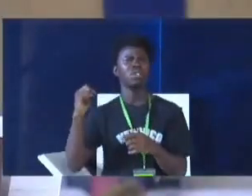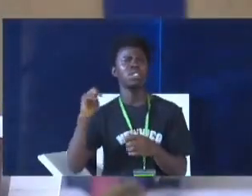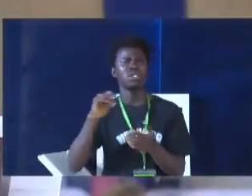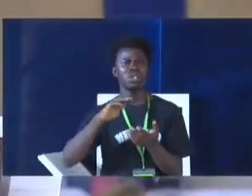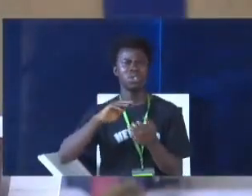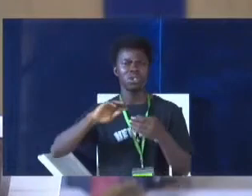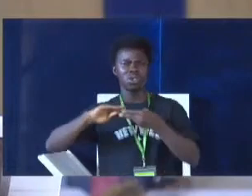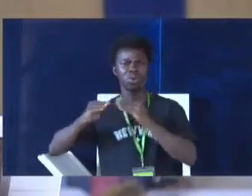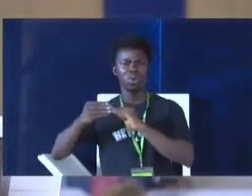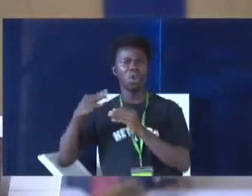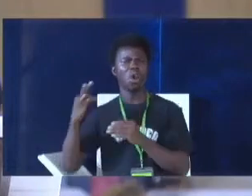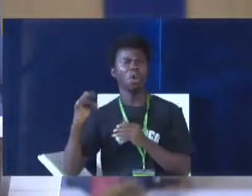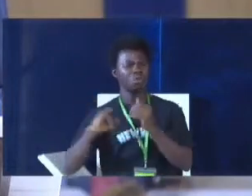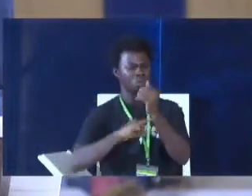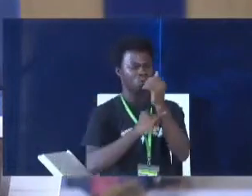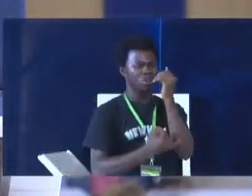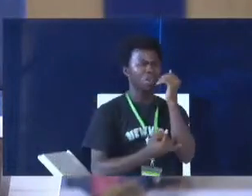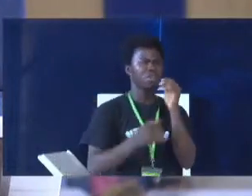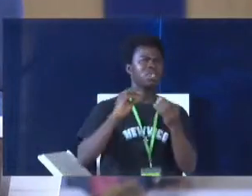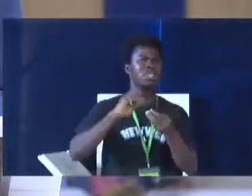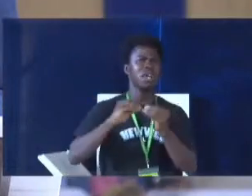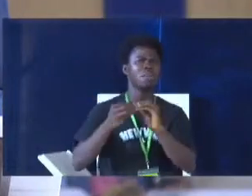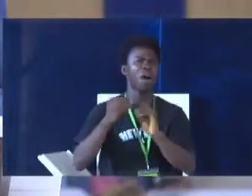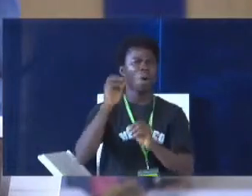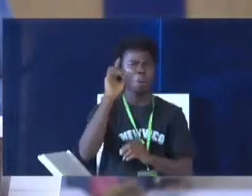number one: